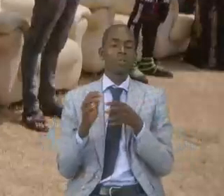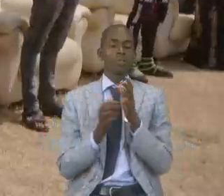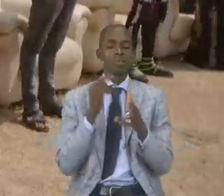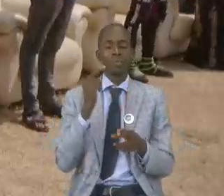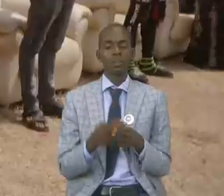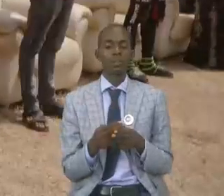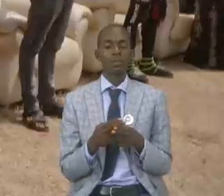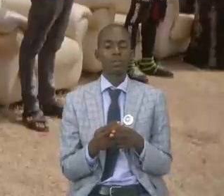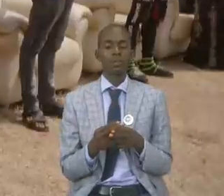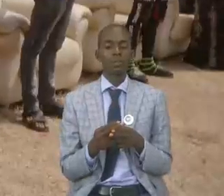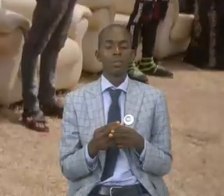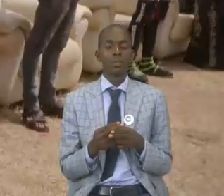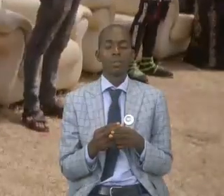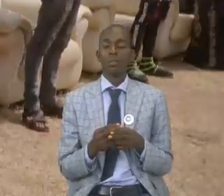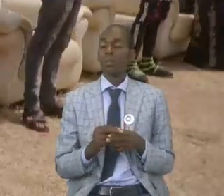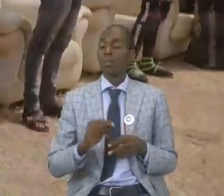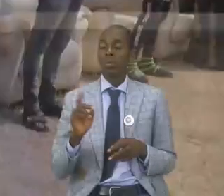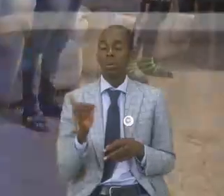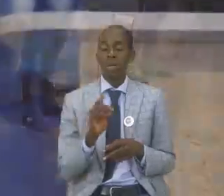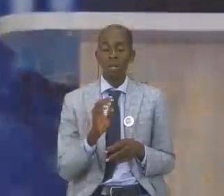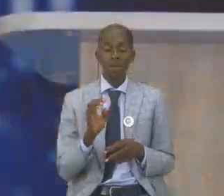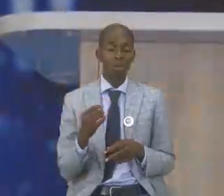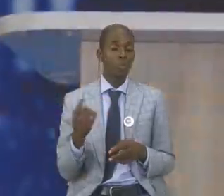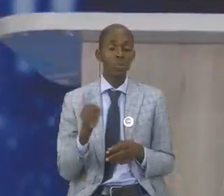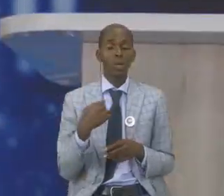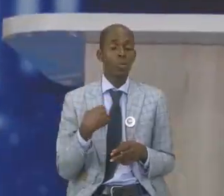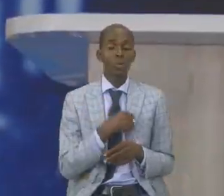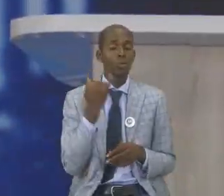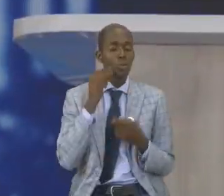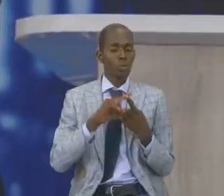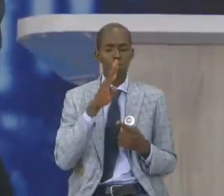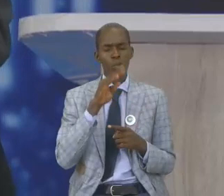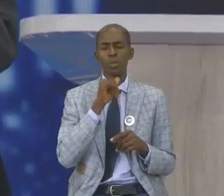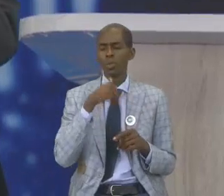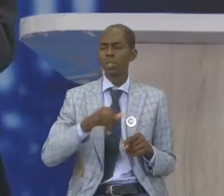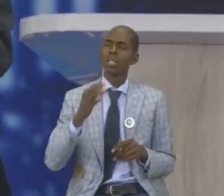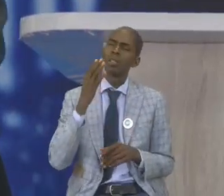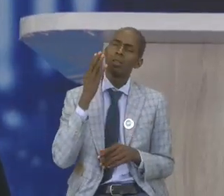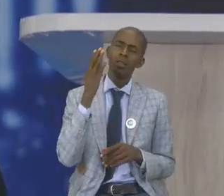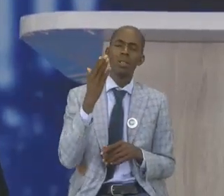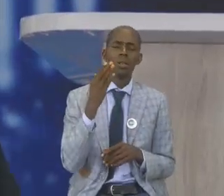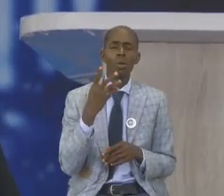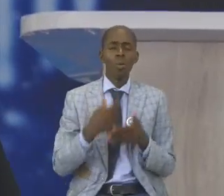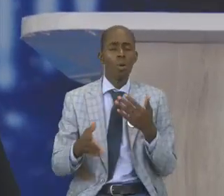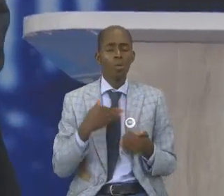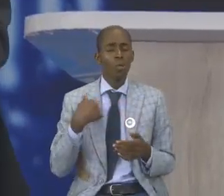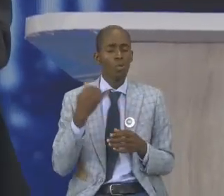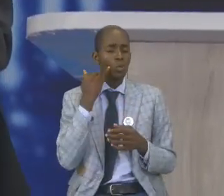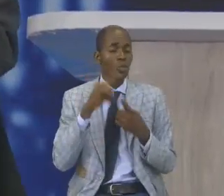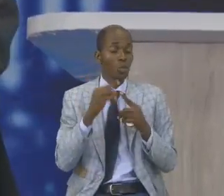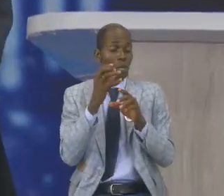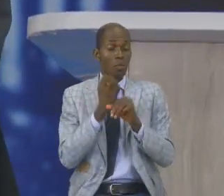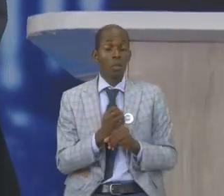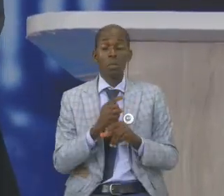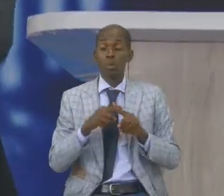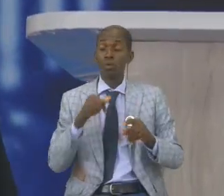name. Yeah. Wherever you should have been, but you are not there, Whatever you should have got, but you